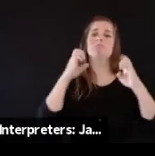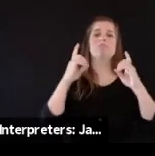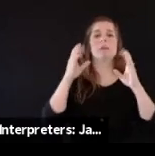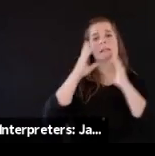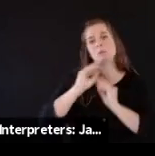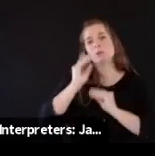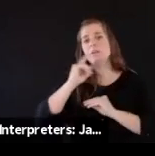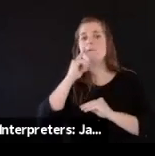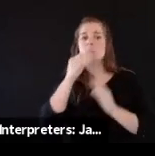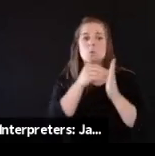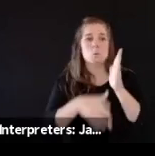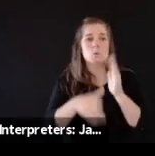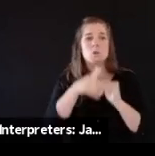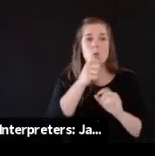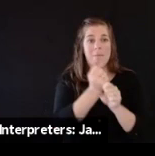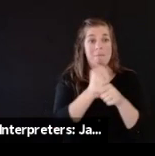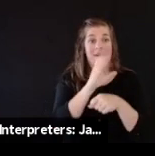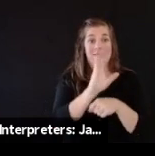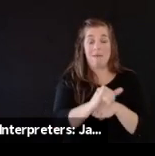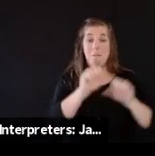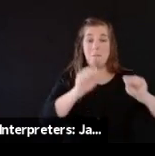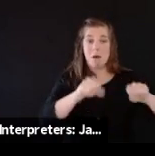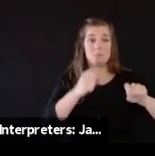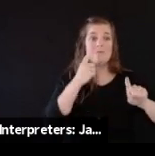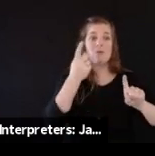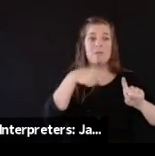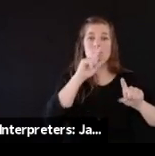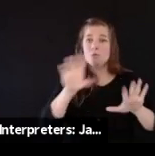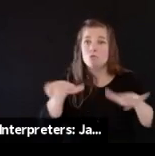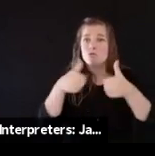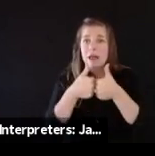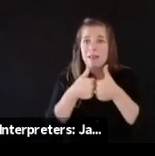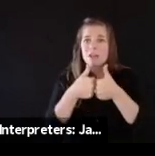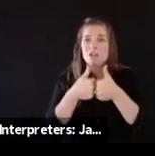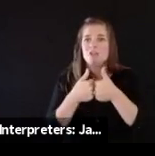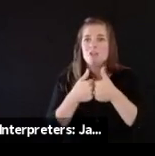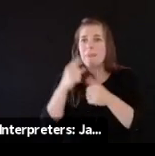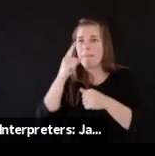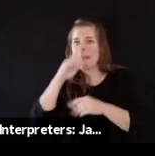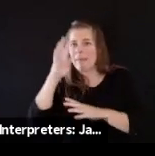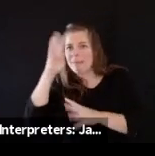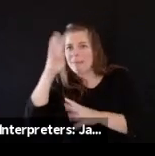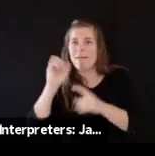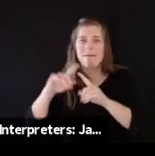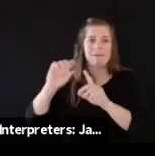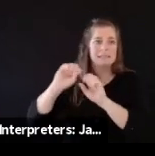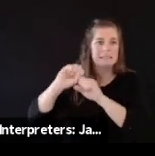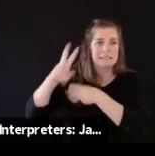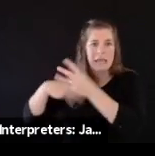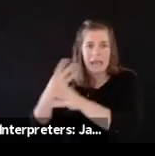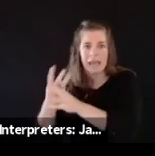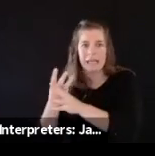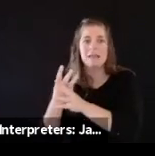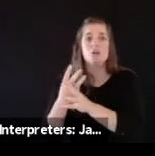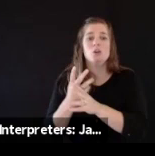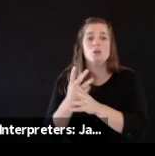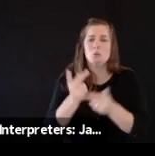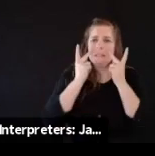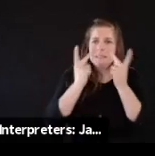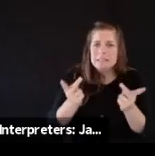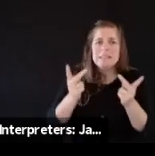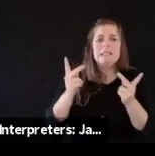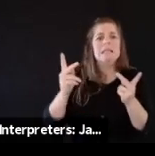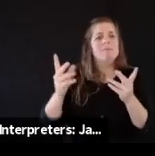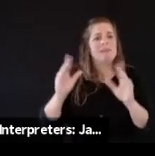students which will make it possible for them to challenge the myths of our society, to perceive more clearly its realities, and to